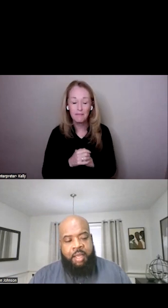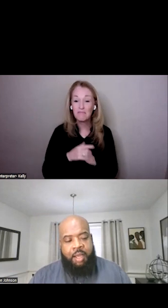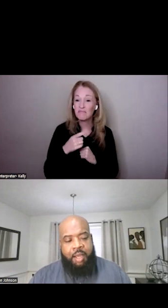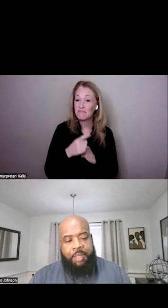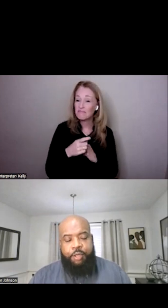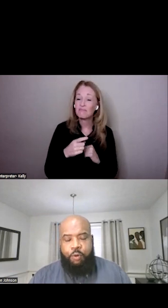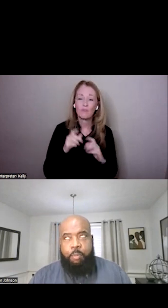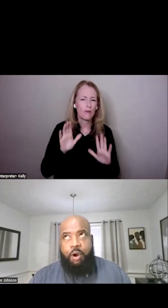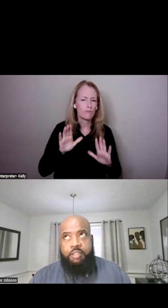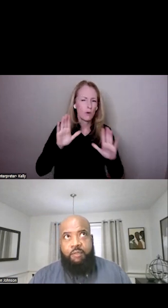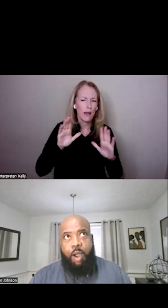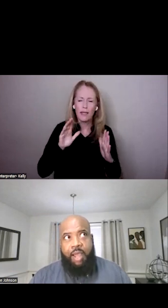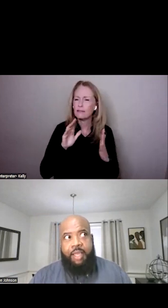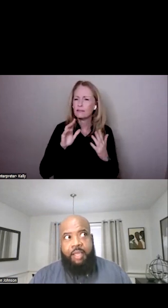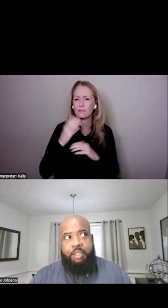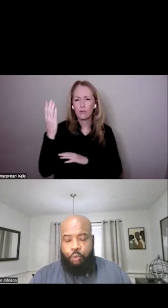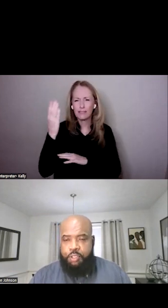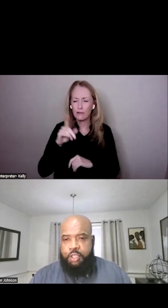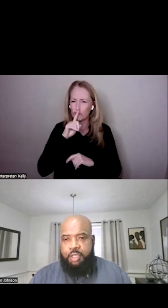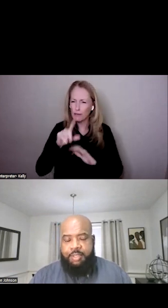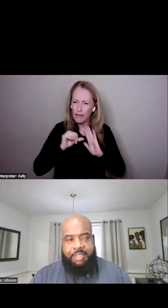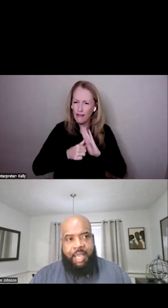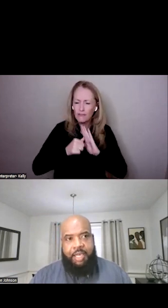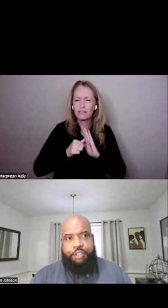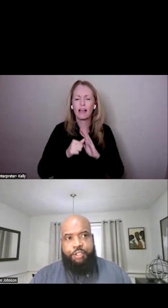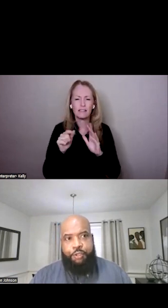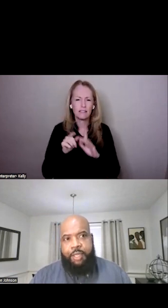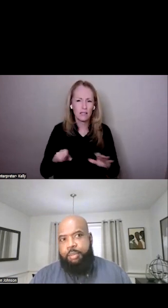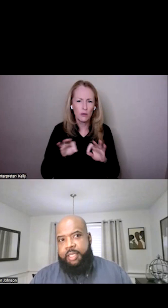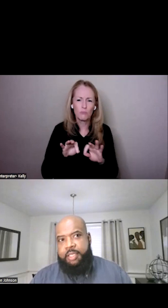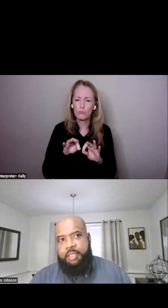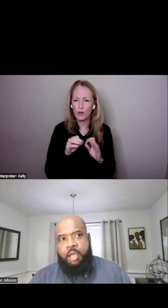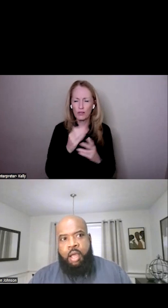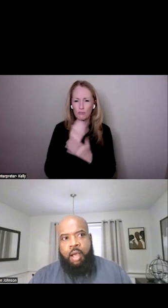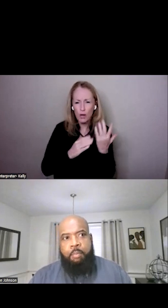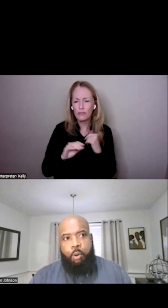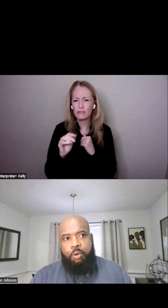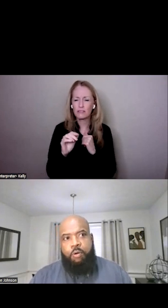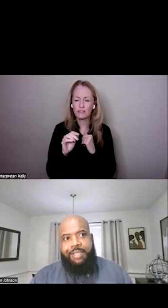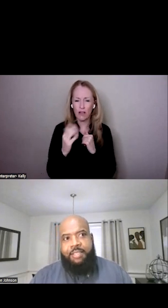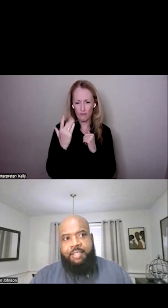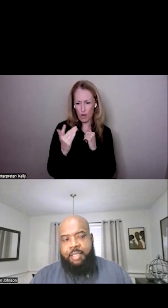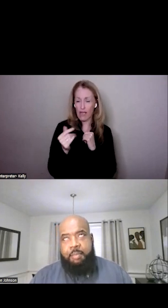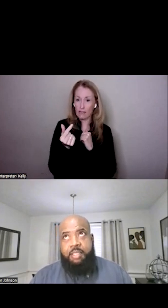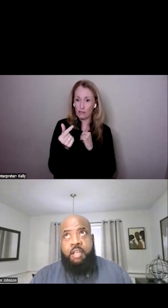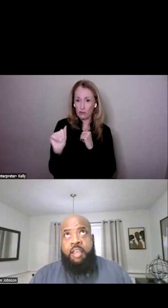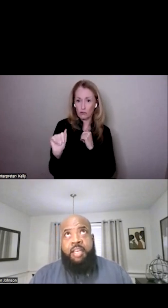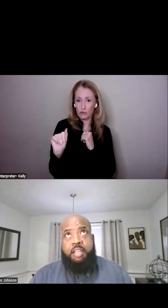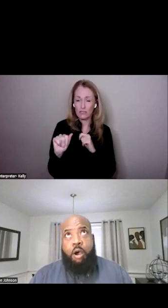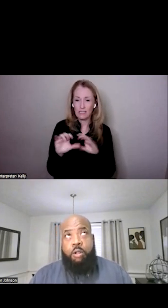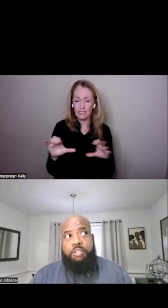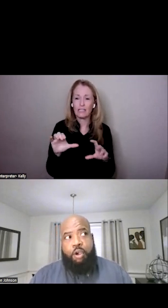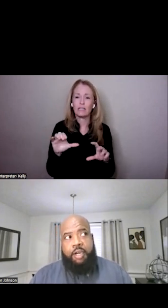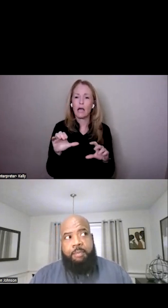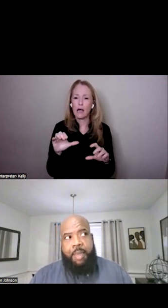the integral parts of why Georgia decided to do a blended mobile crisis team. And